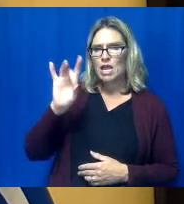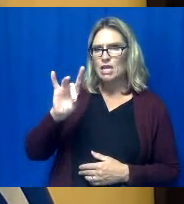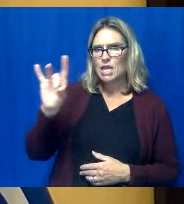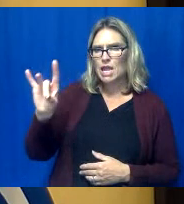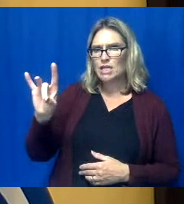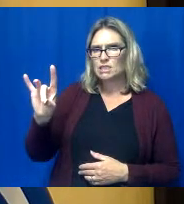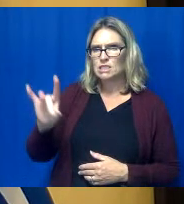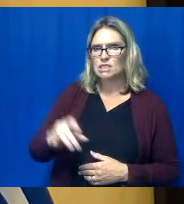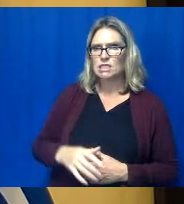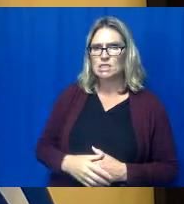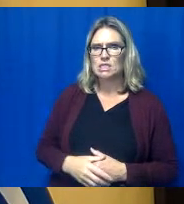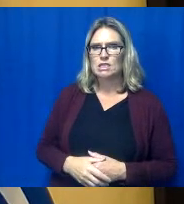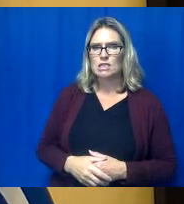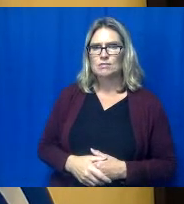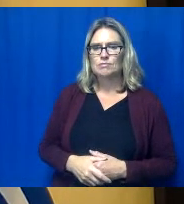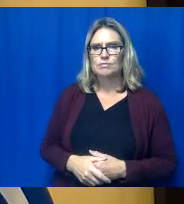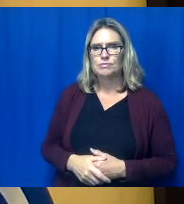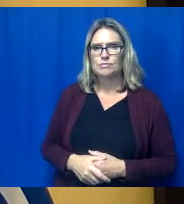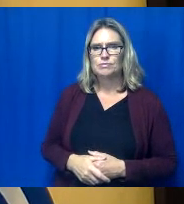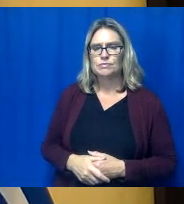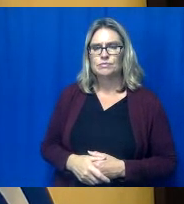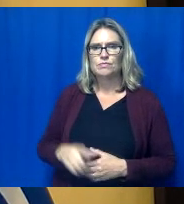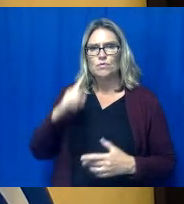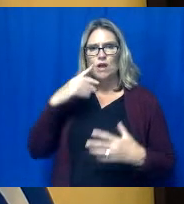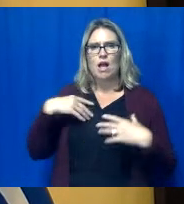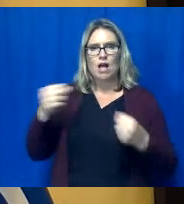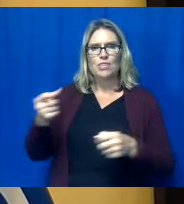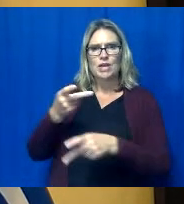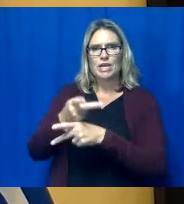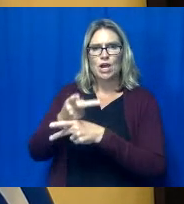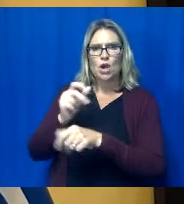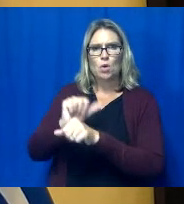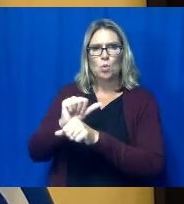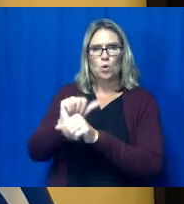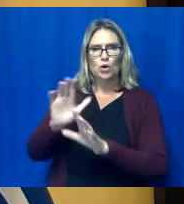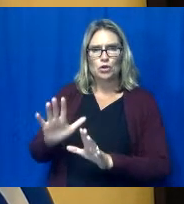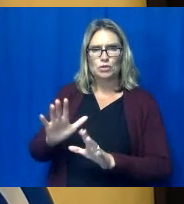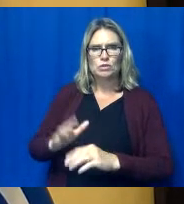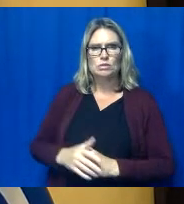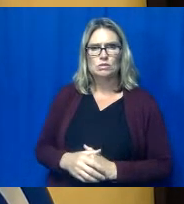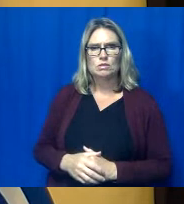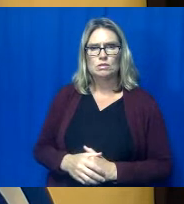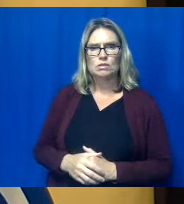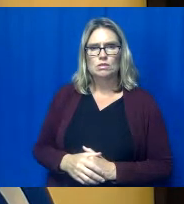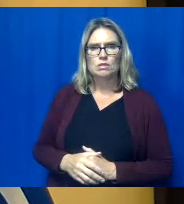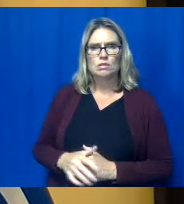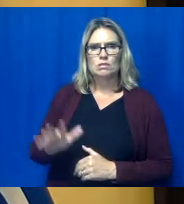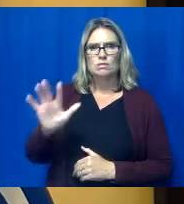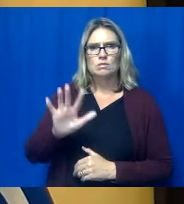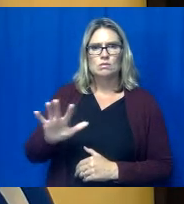the vaccination rate of our healthcare workers in the Saint-Quentin hospital is around 40%.